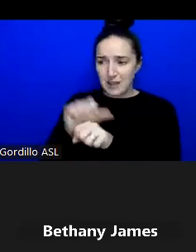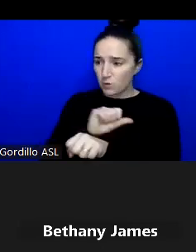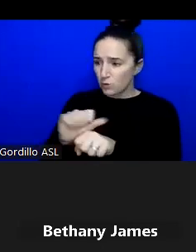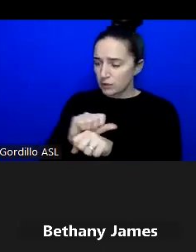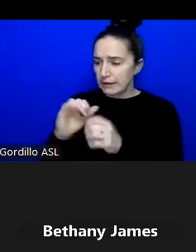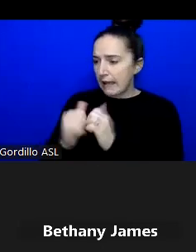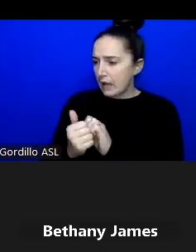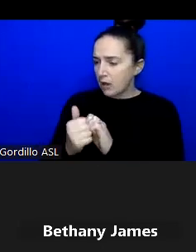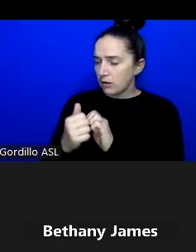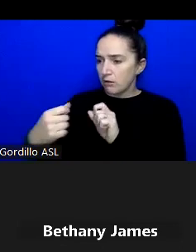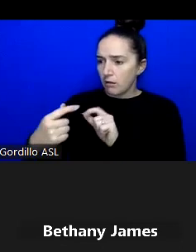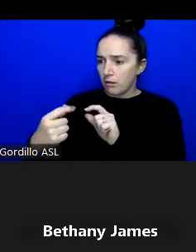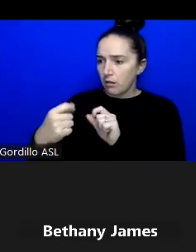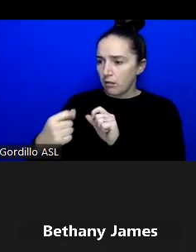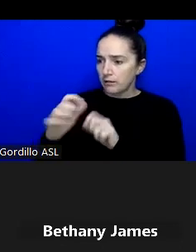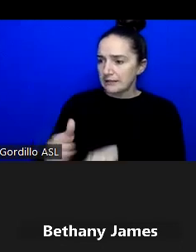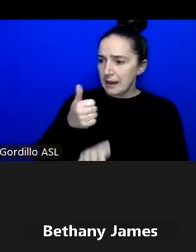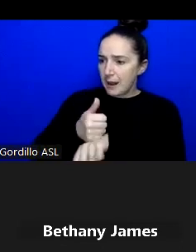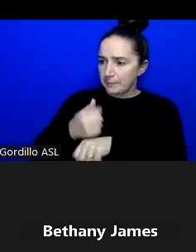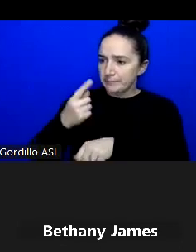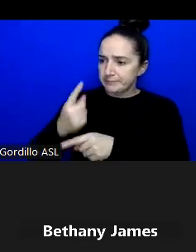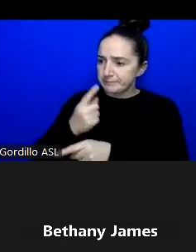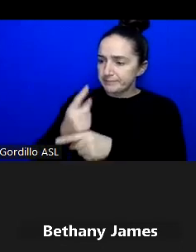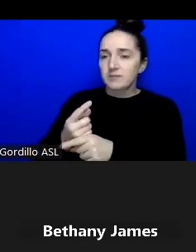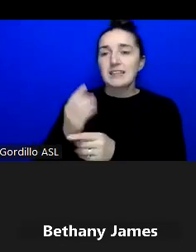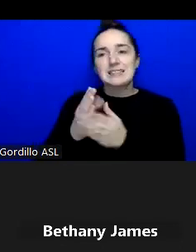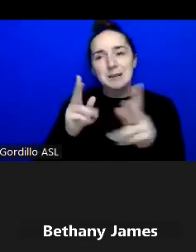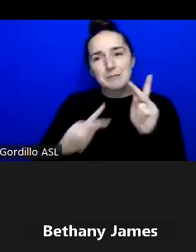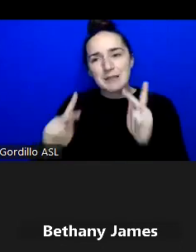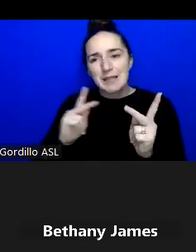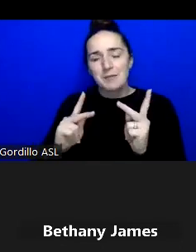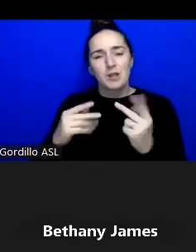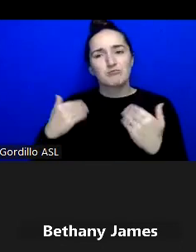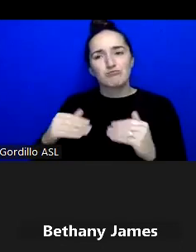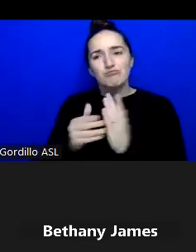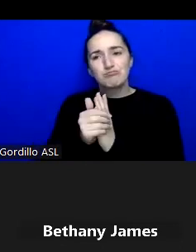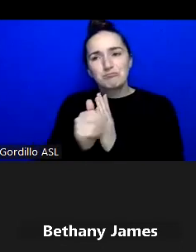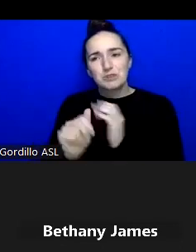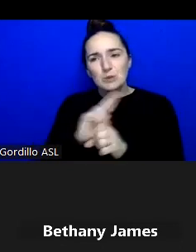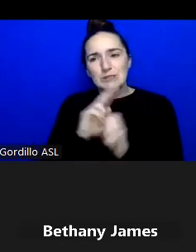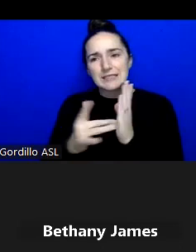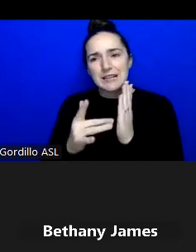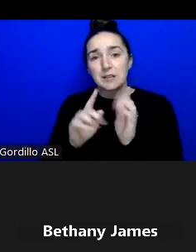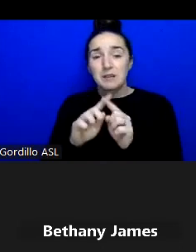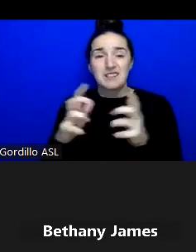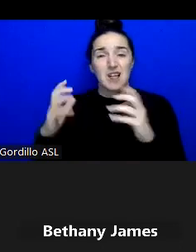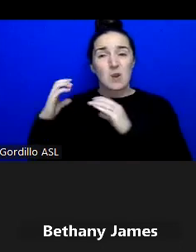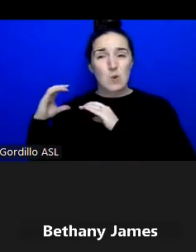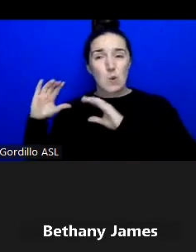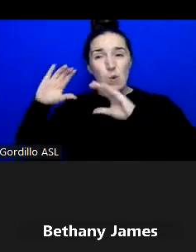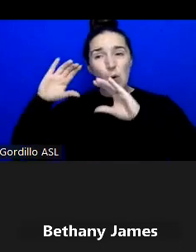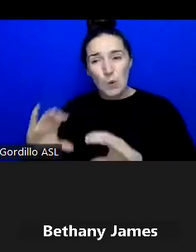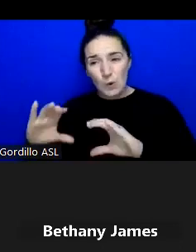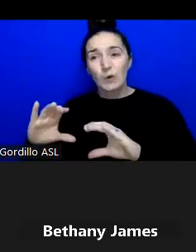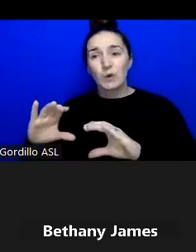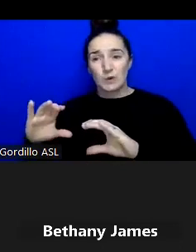tech savvy and can do that, but that is quite a lot to put on somebody that doesn't have any kind of background with that information.